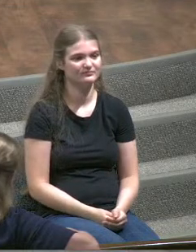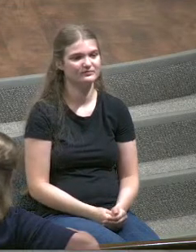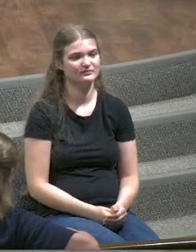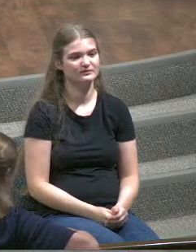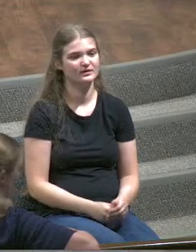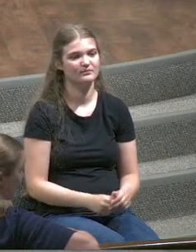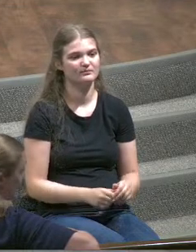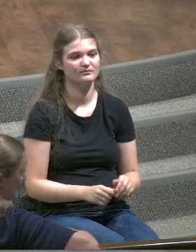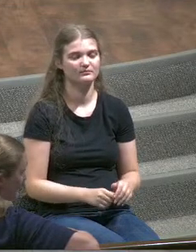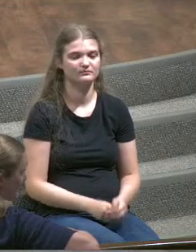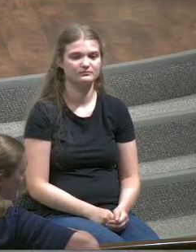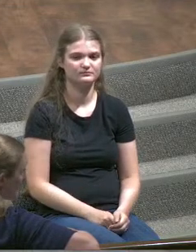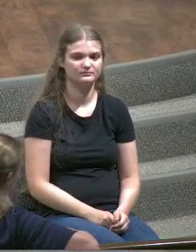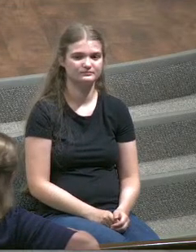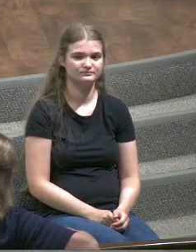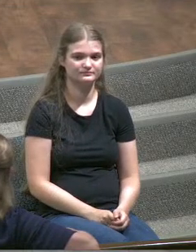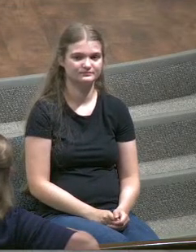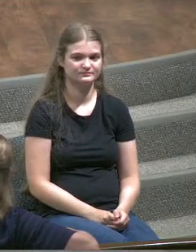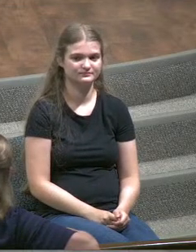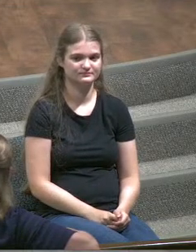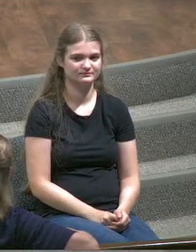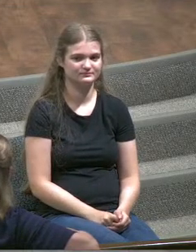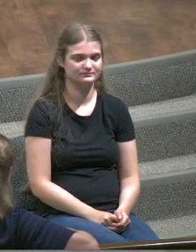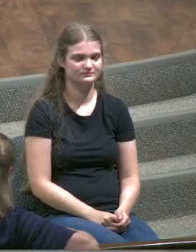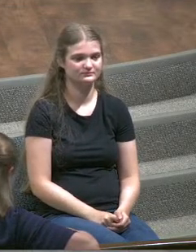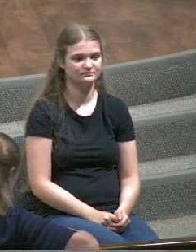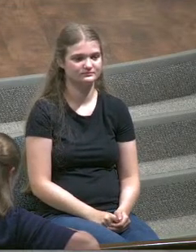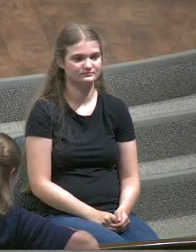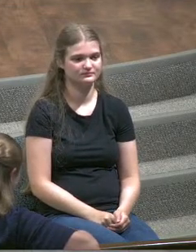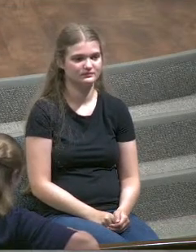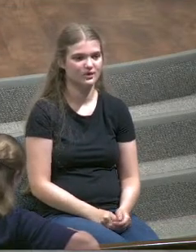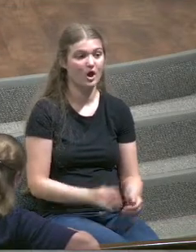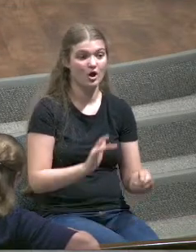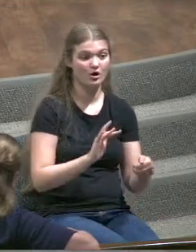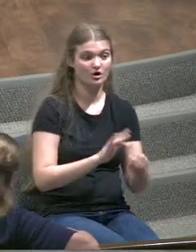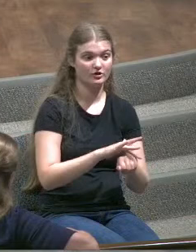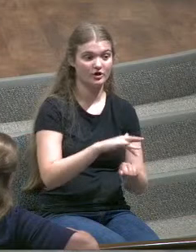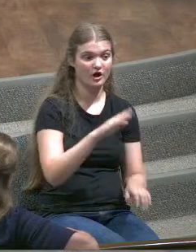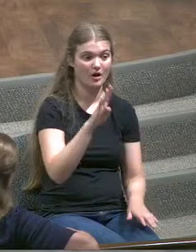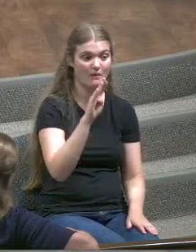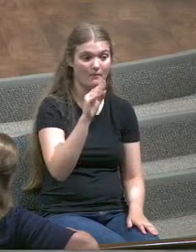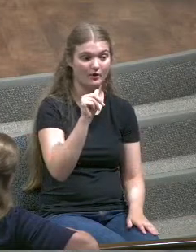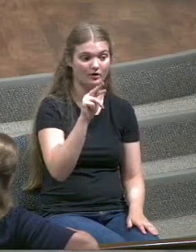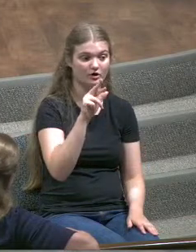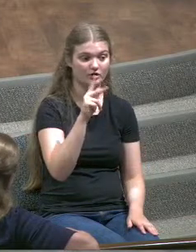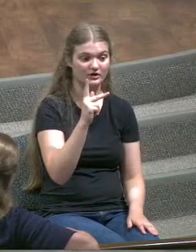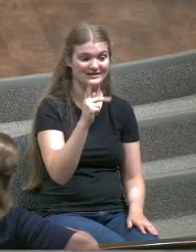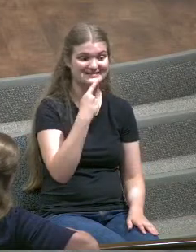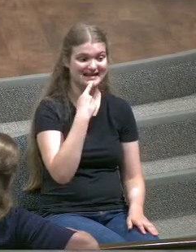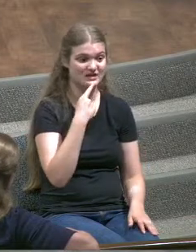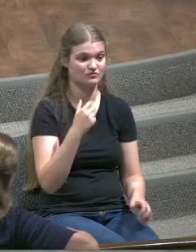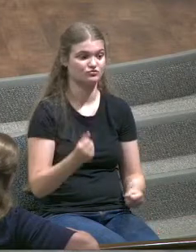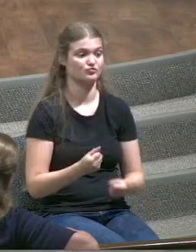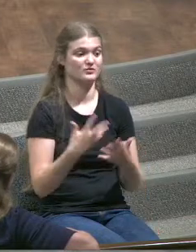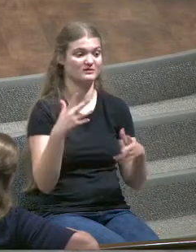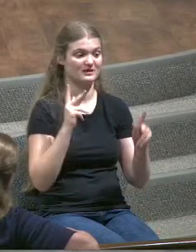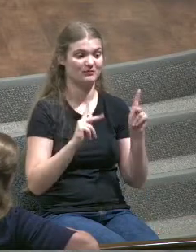But when they could not get near him because of the crowd. Now again, earlier Mark had said there were so many people that you couldn't even get in the